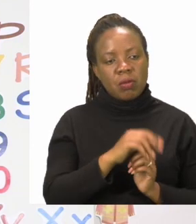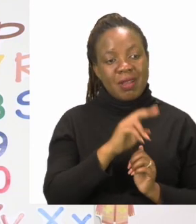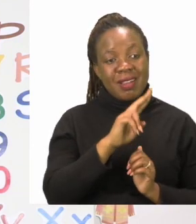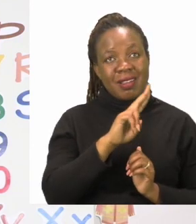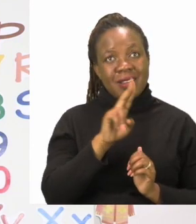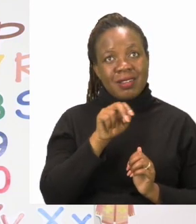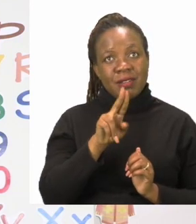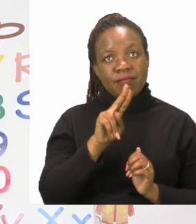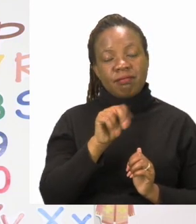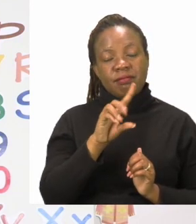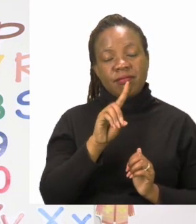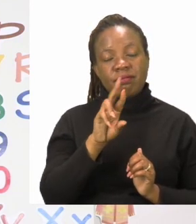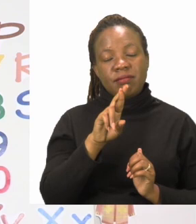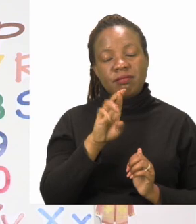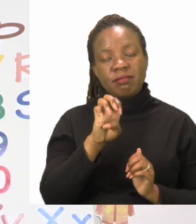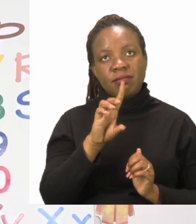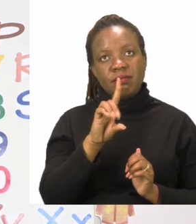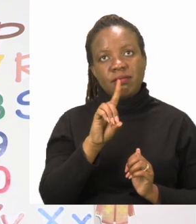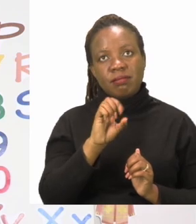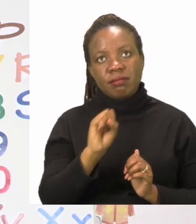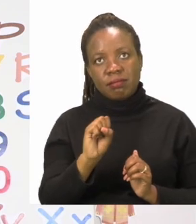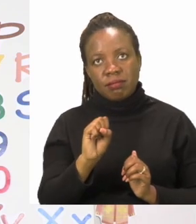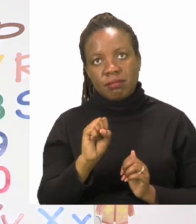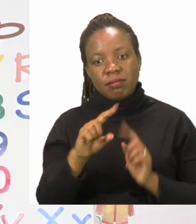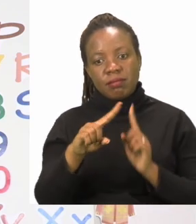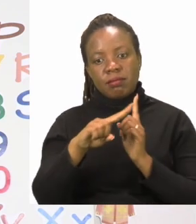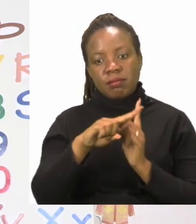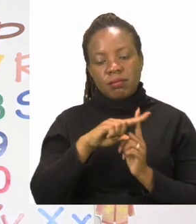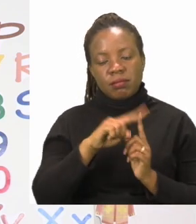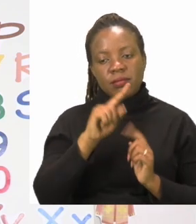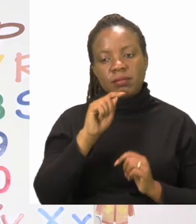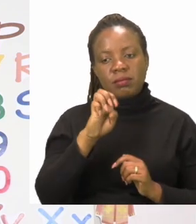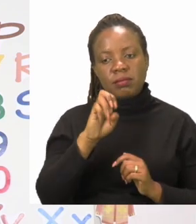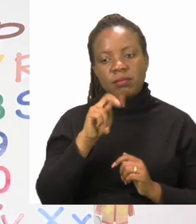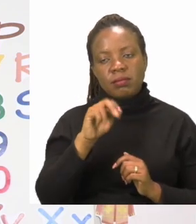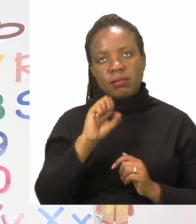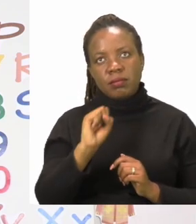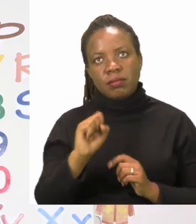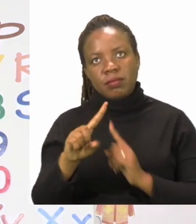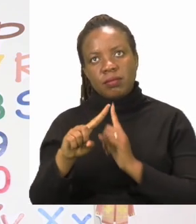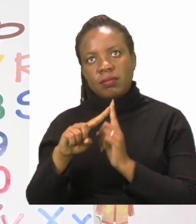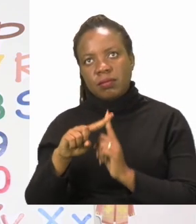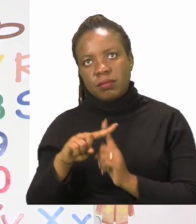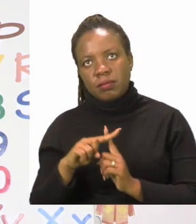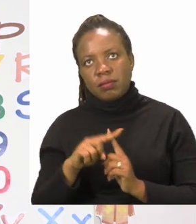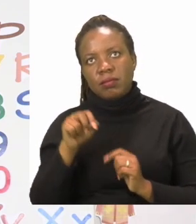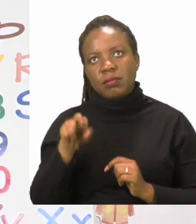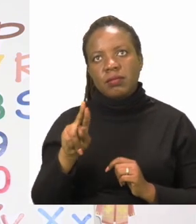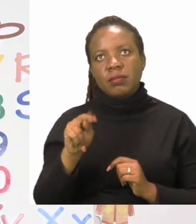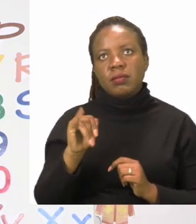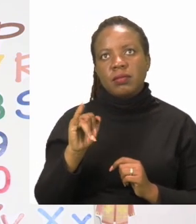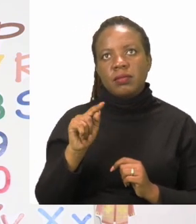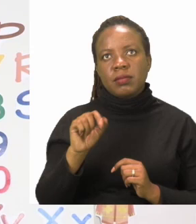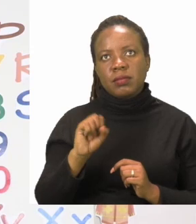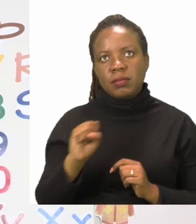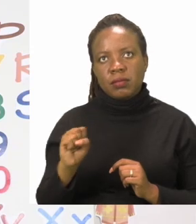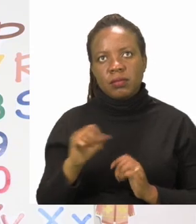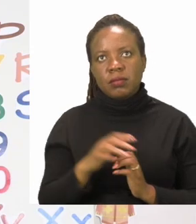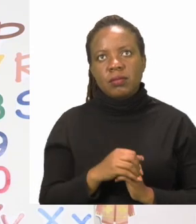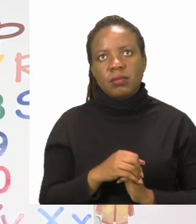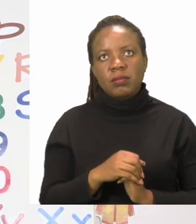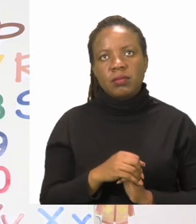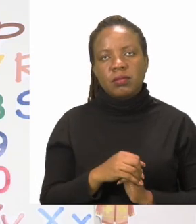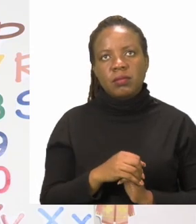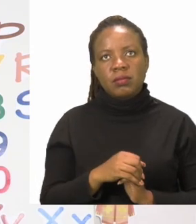dash, tens plus dash units. I have already put 0 for